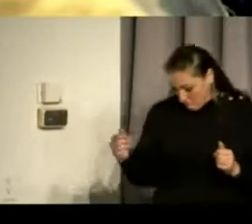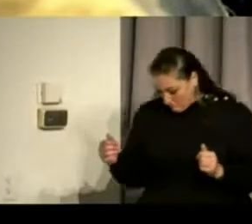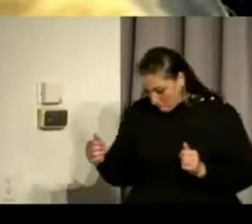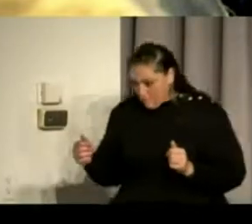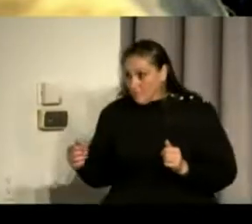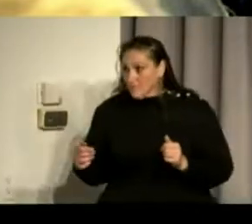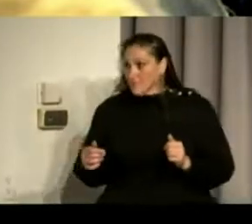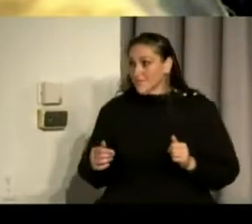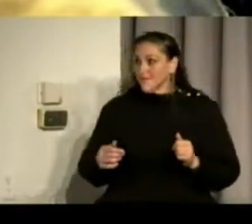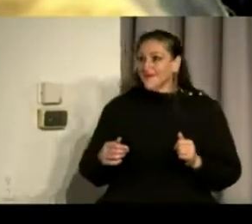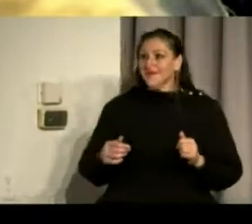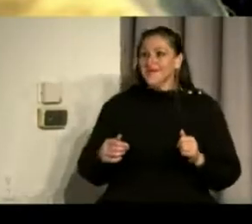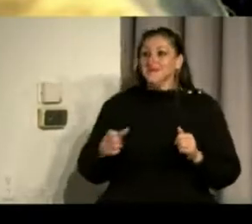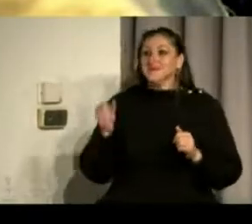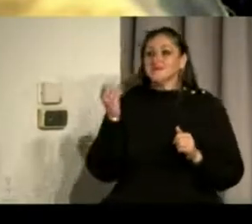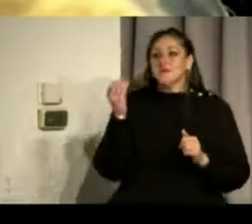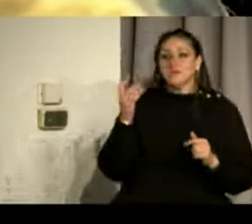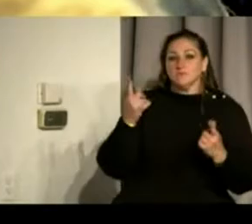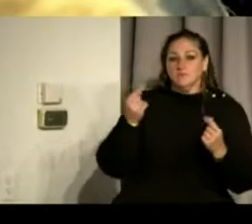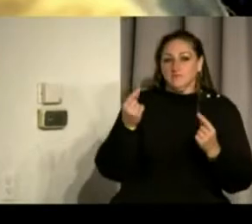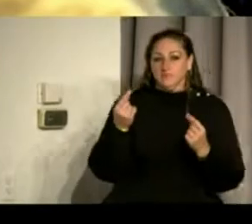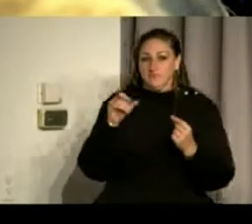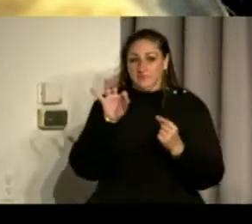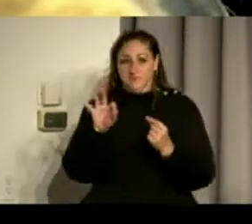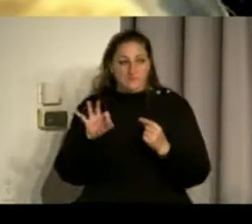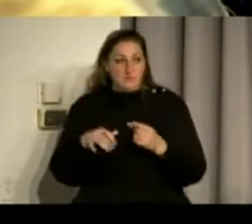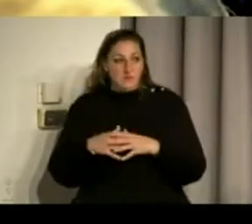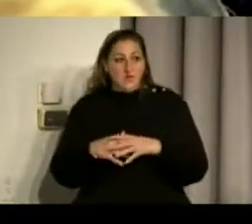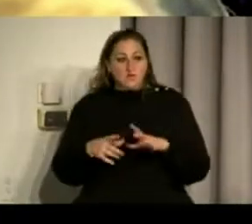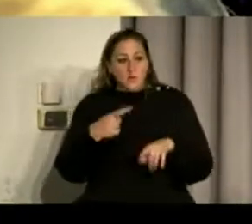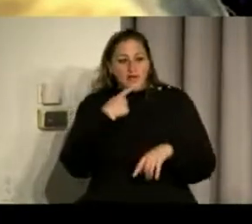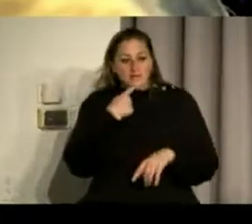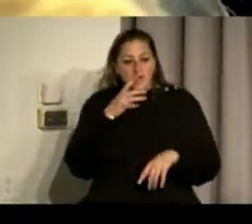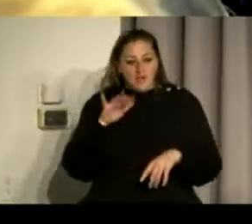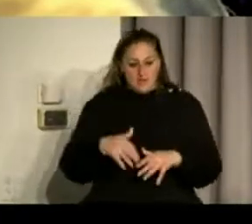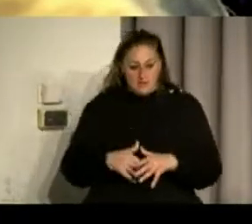said it once before, it looked like a lynch mob.